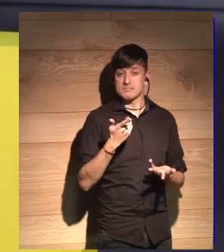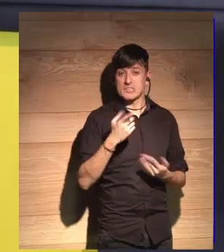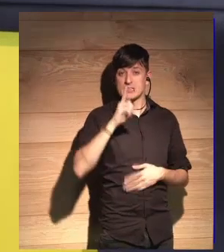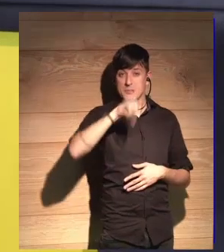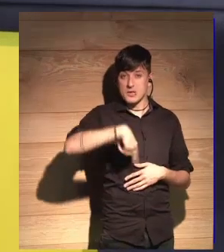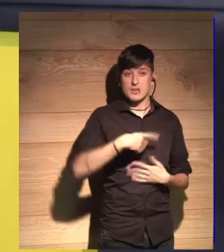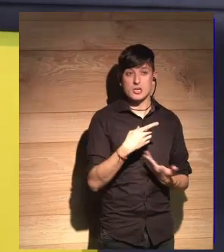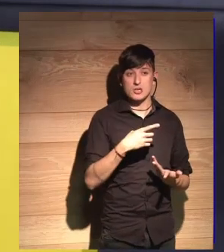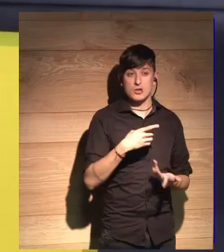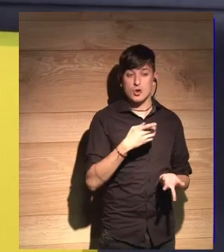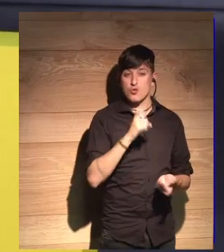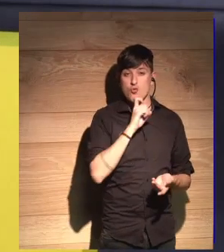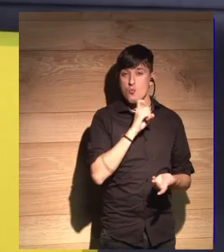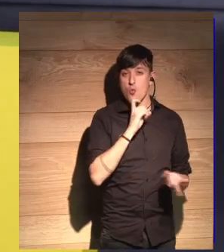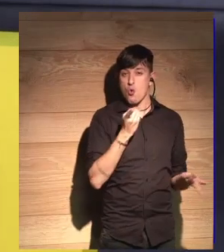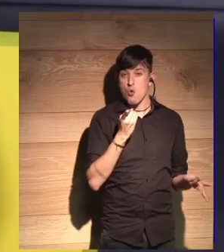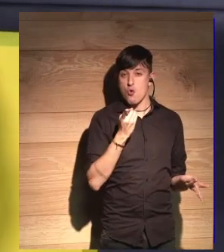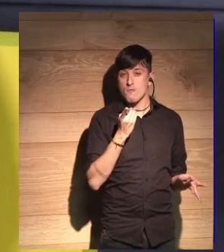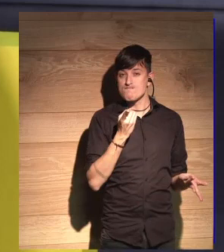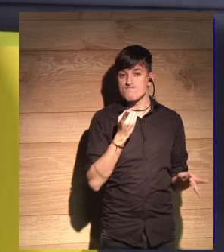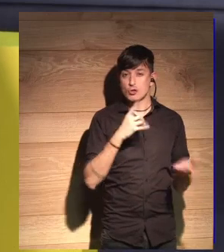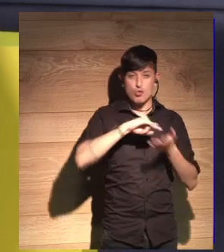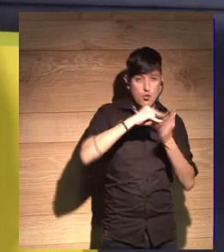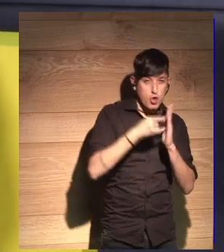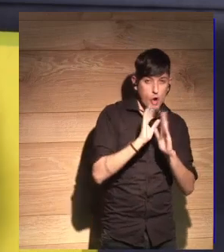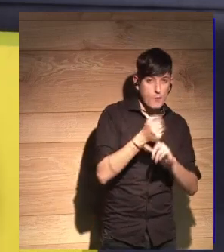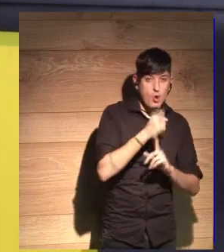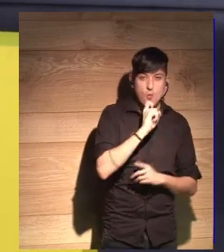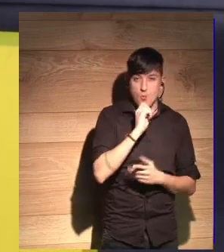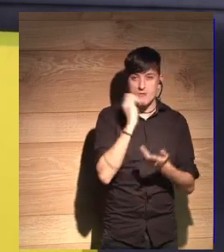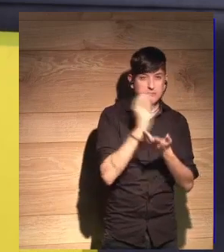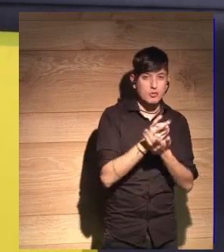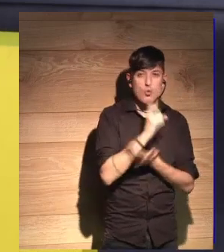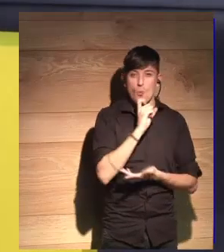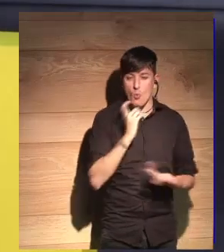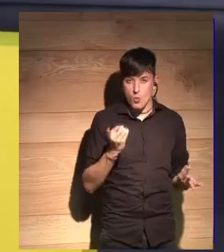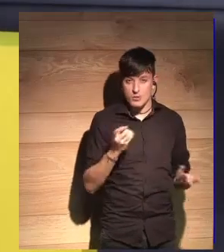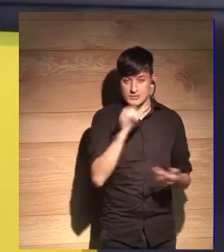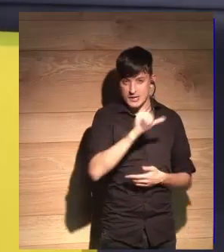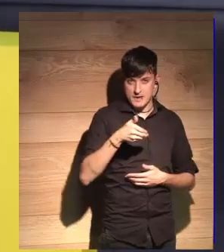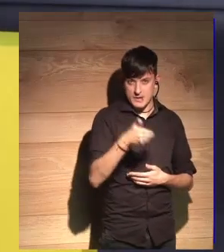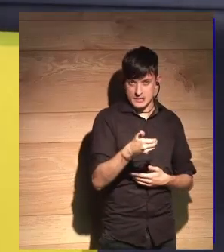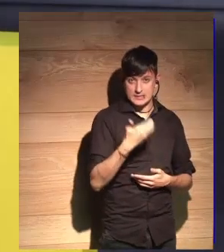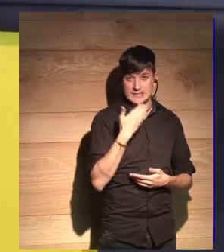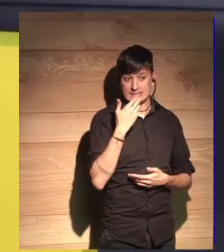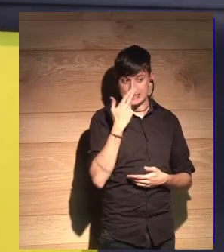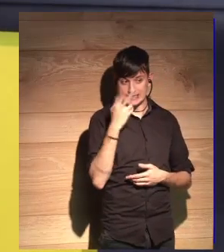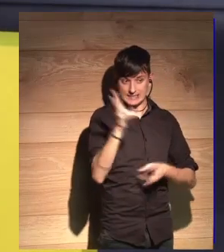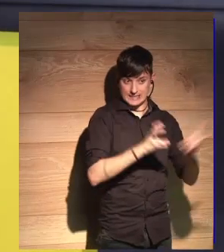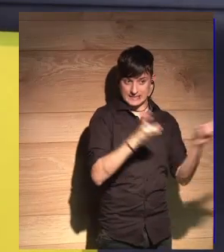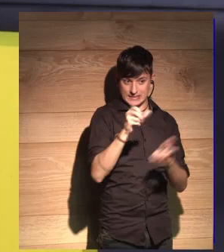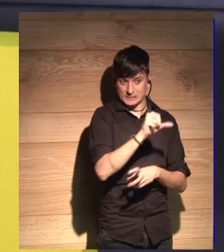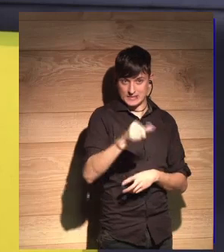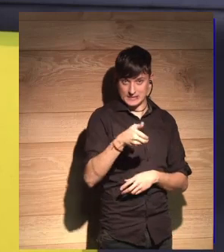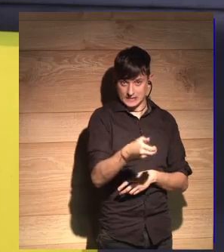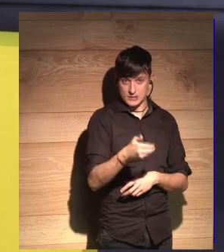How we should perhaps face those, how should we approach that challenge. And that will be next week for those of you